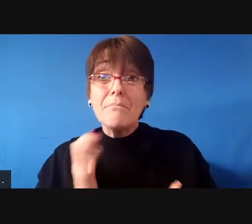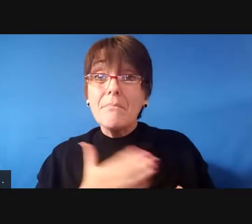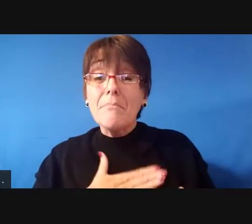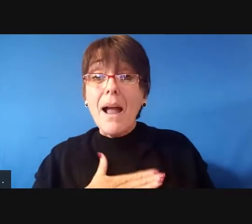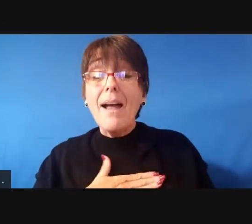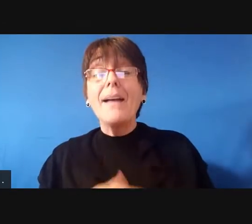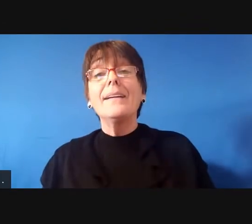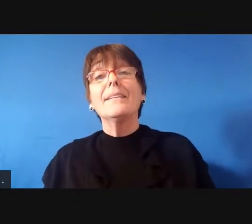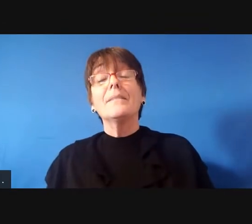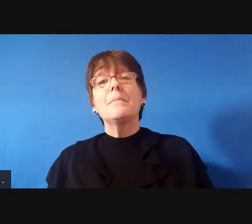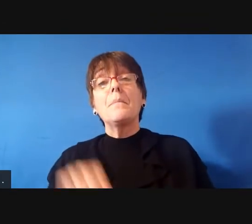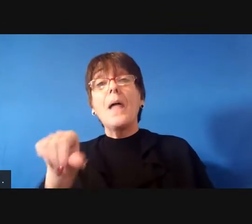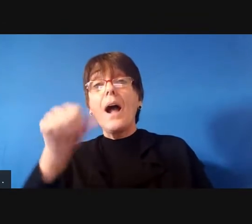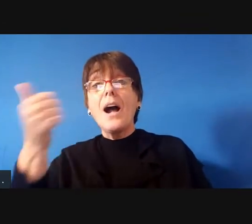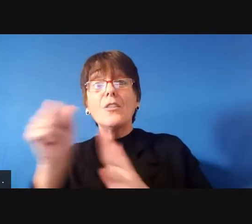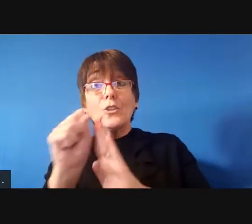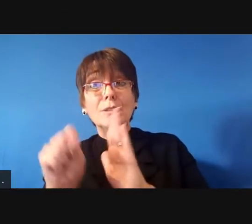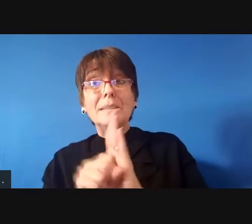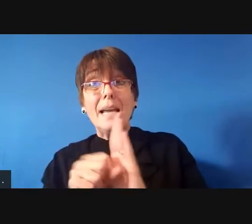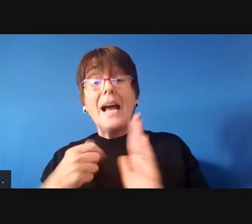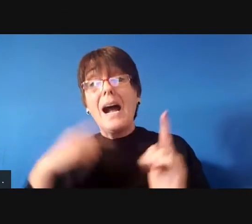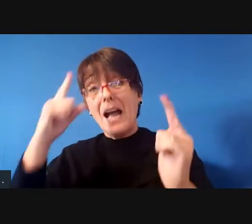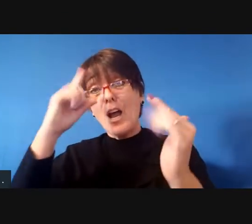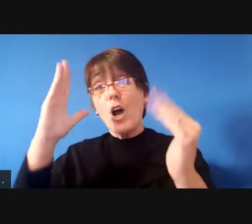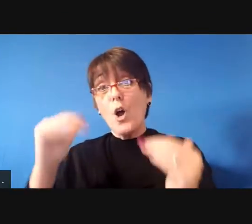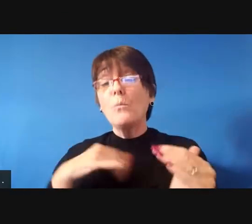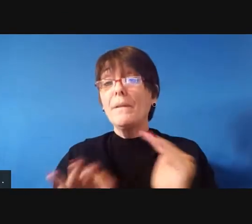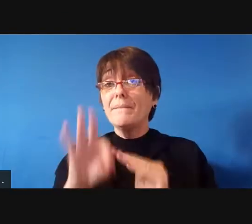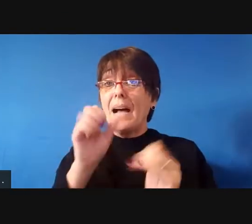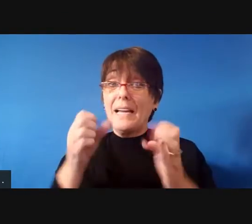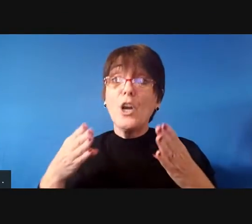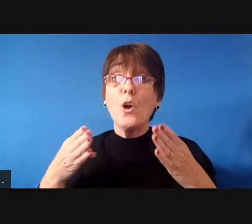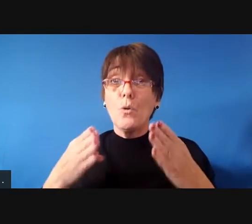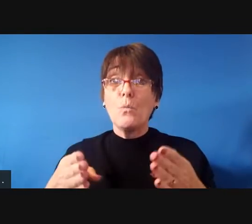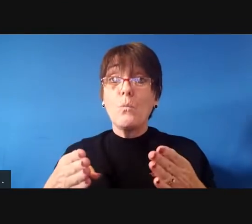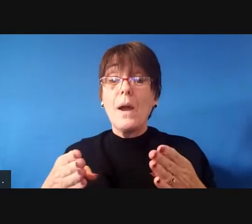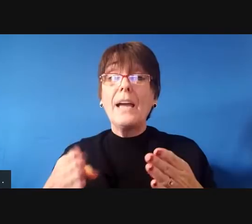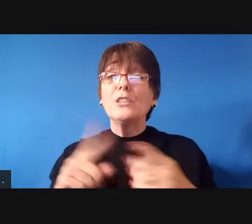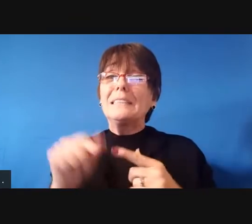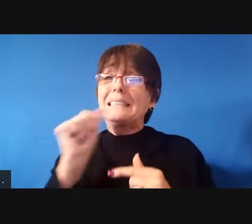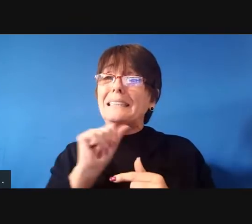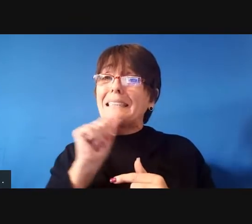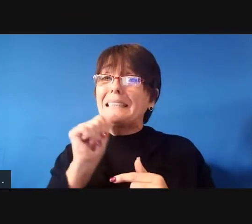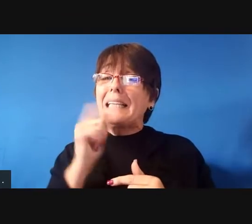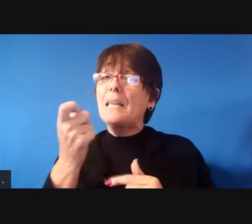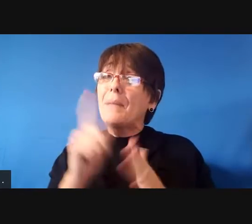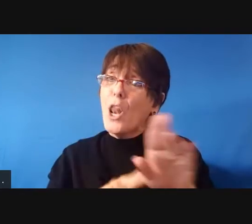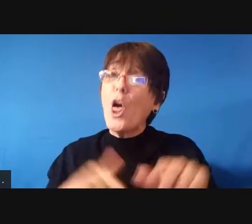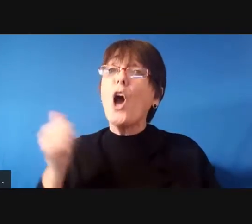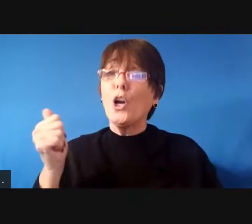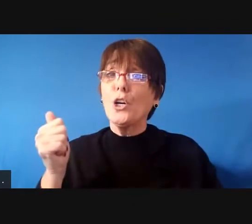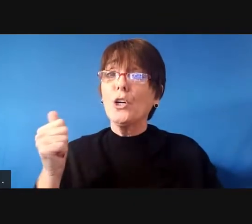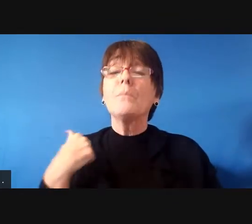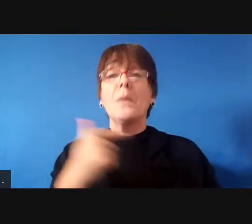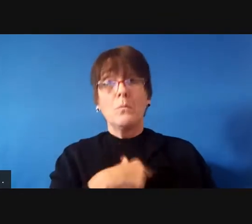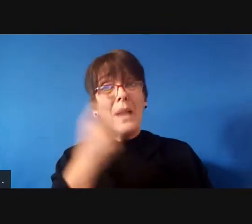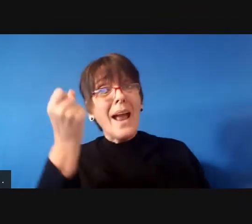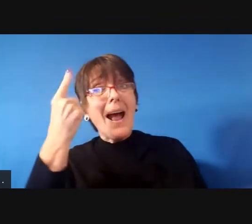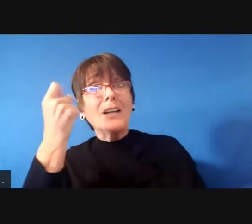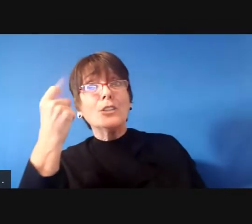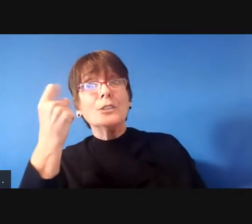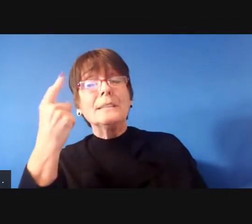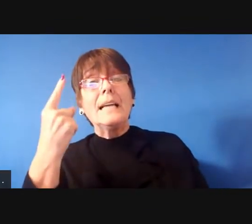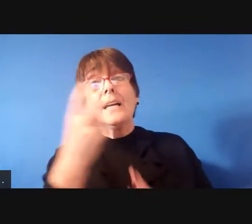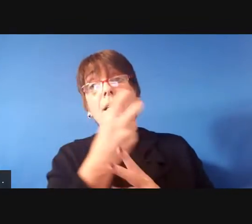around the state. I hope that we find a way to hold on a little longer, that we understand that moving